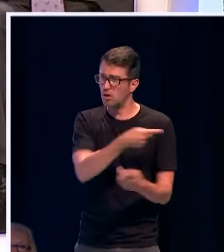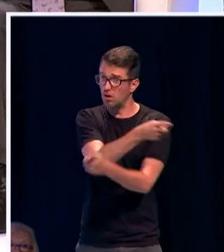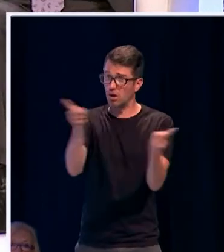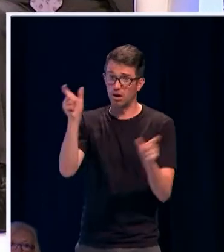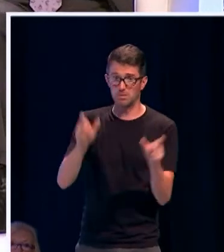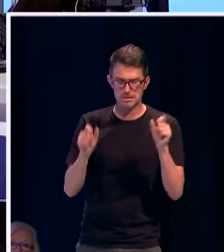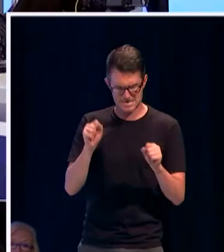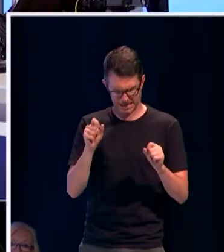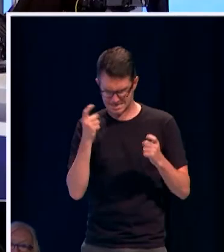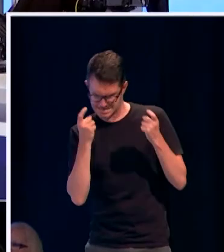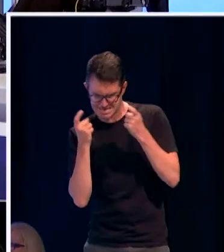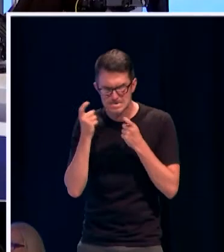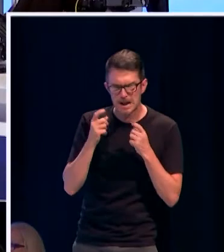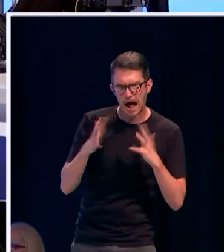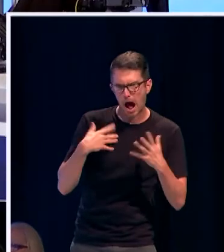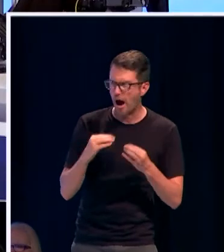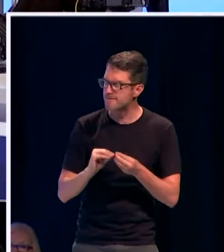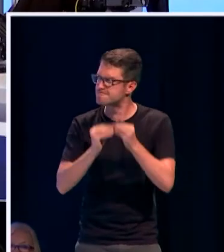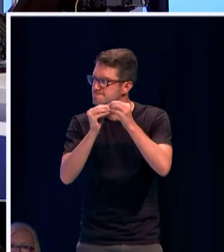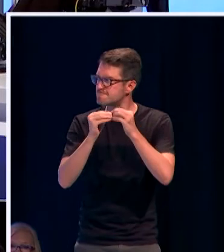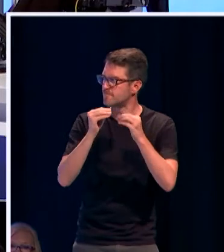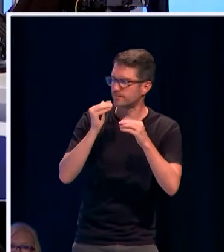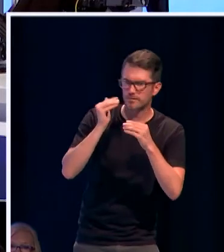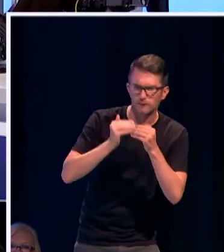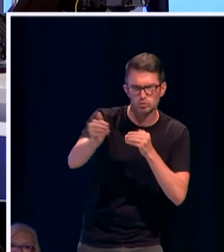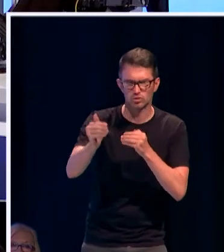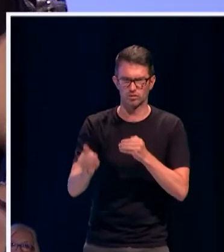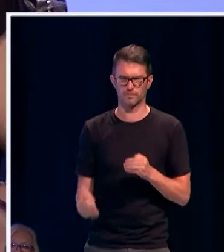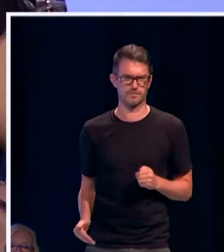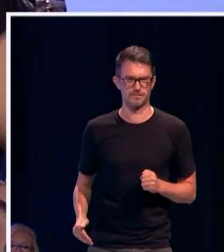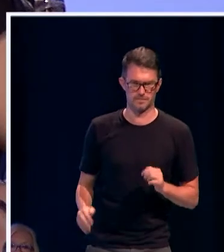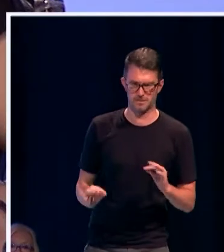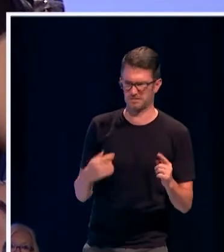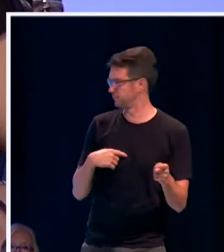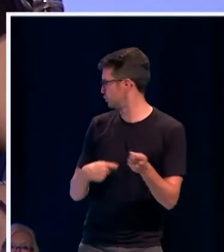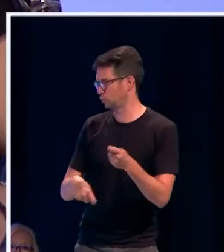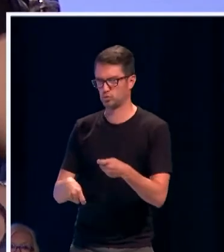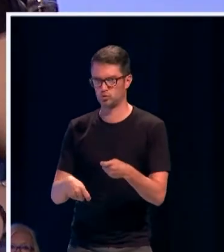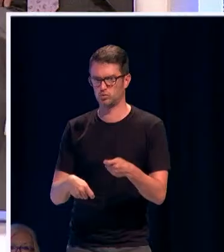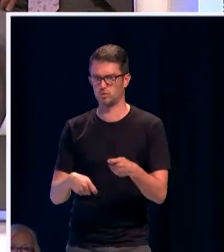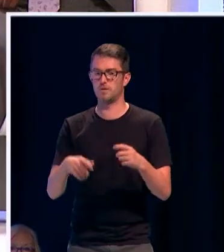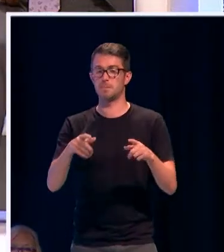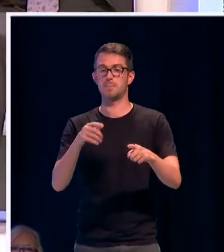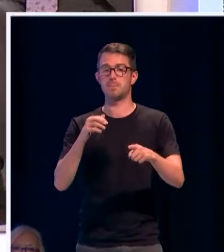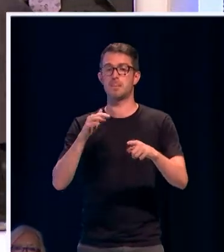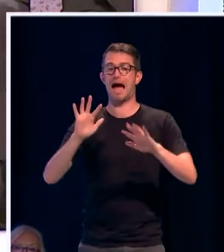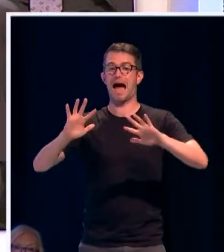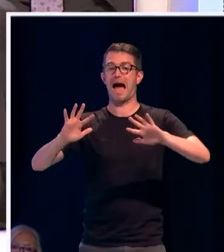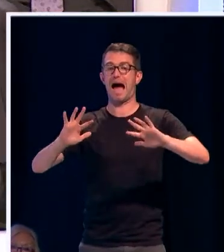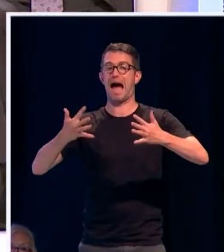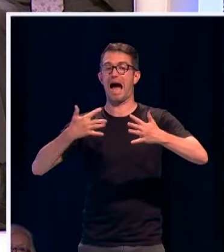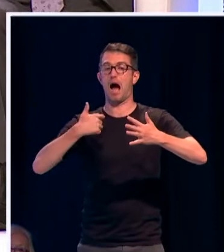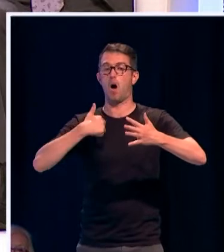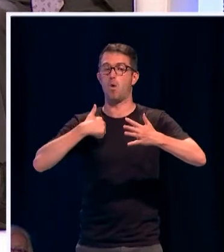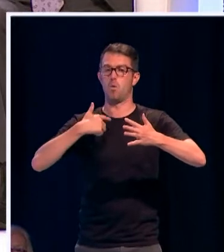Maybe can you just clarify how Microsoft is promoting those tools? Yeah, that's hard work. So